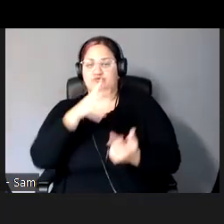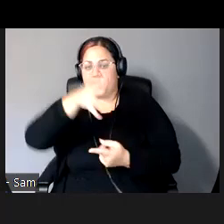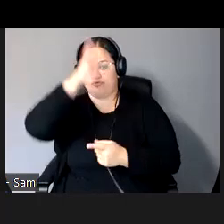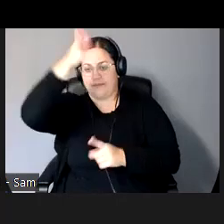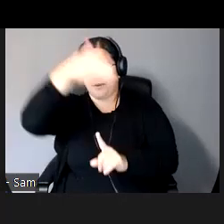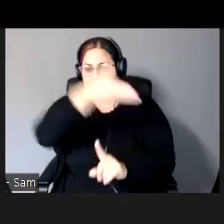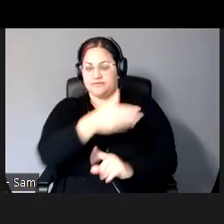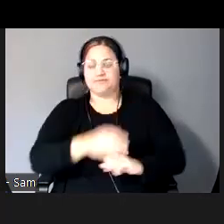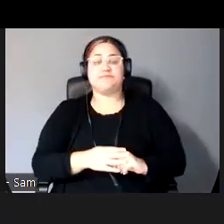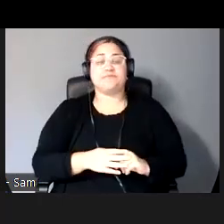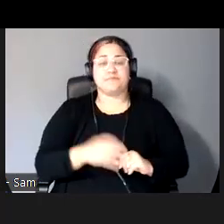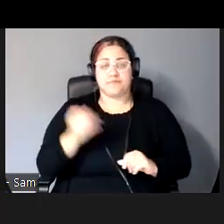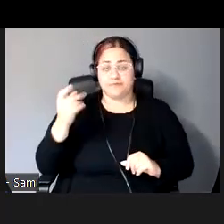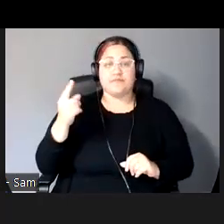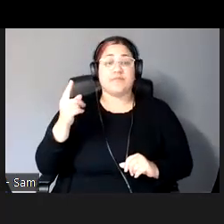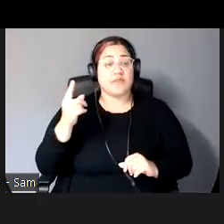that we still have more time.